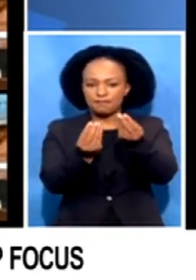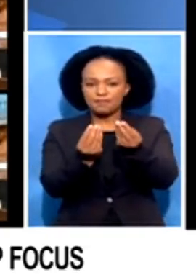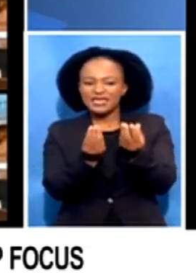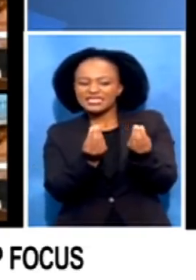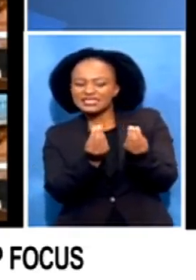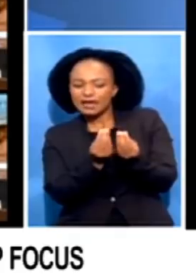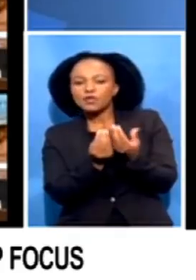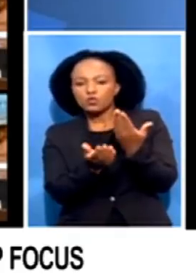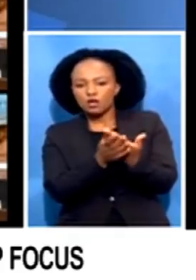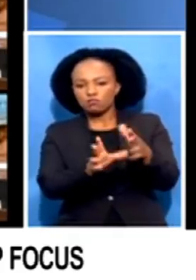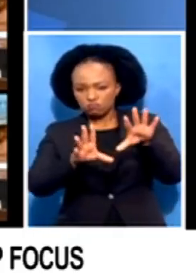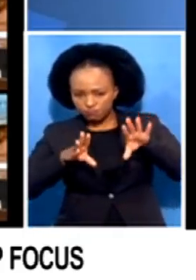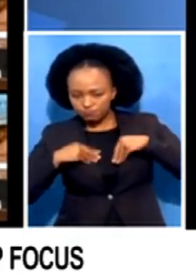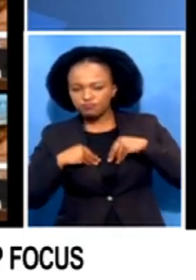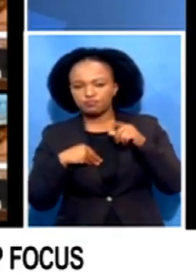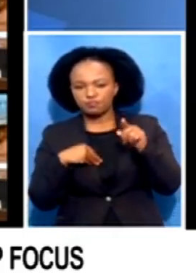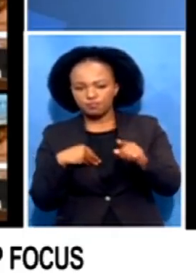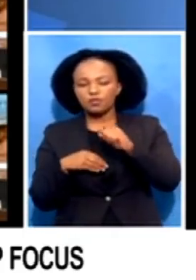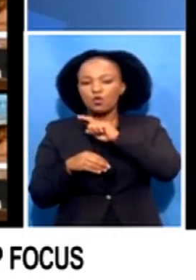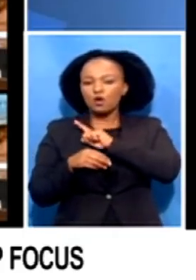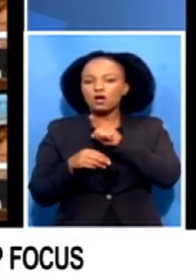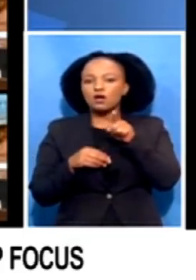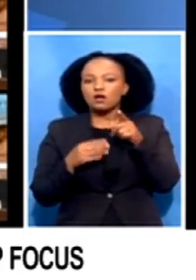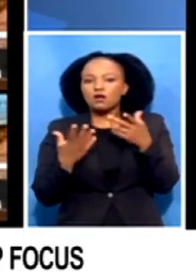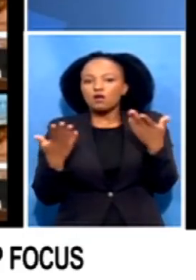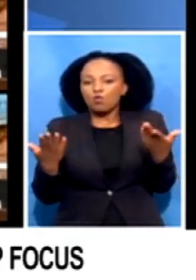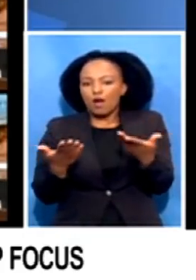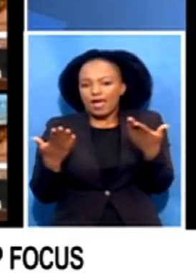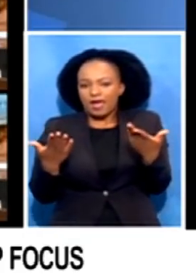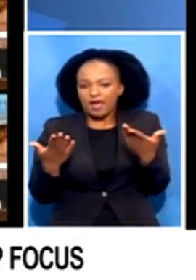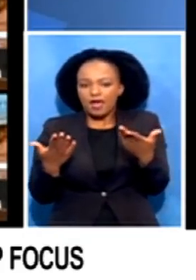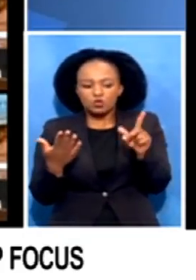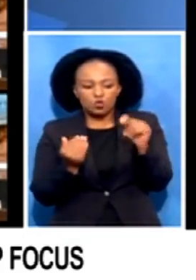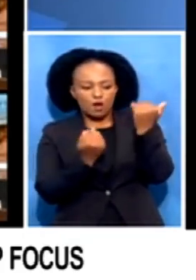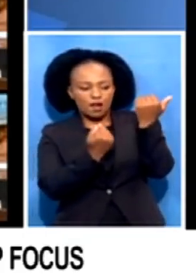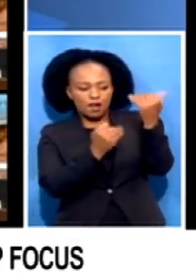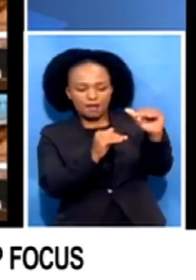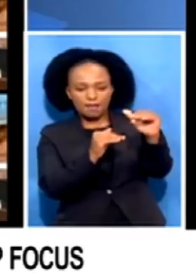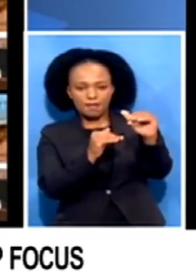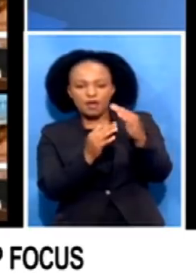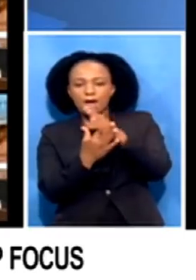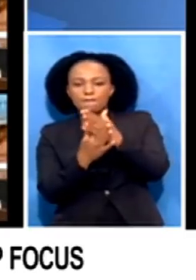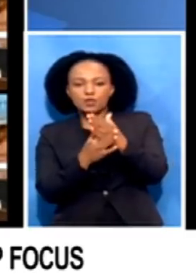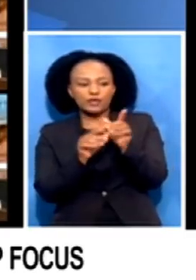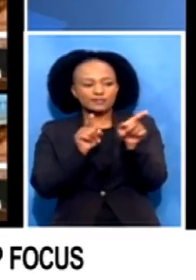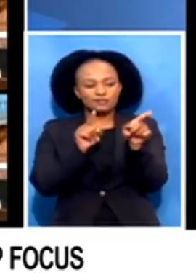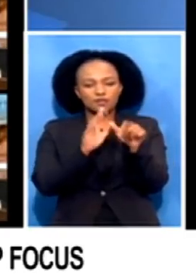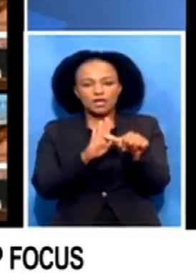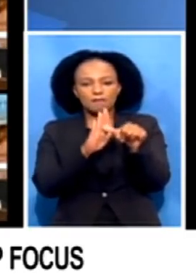dealing with where to draw the line about these two most important constitutional